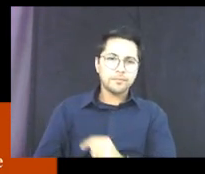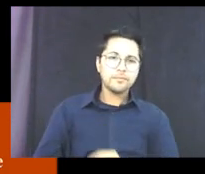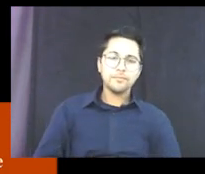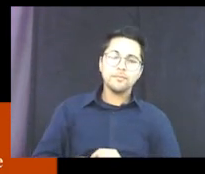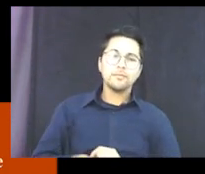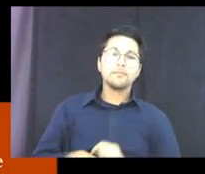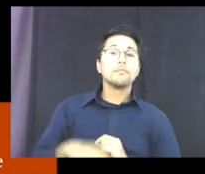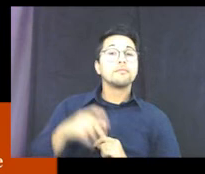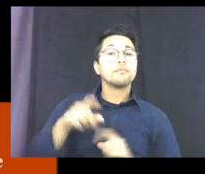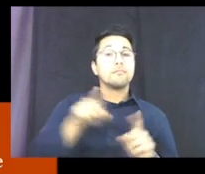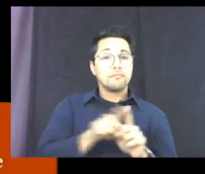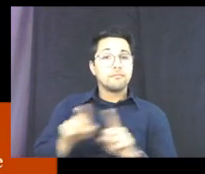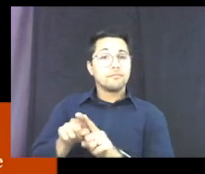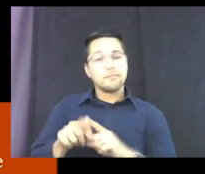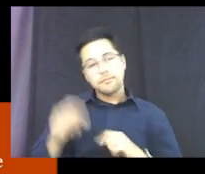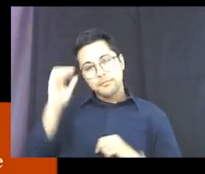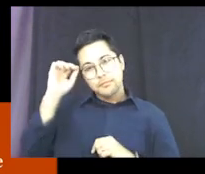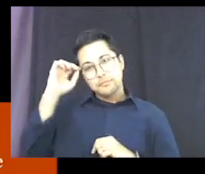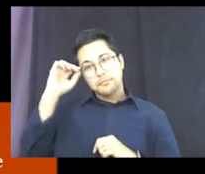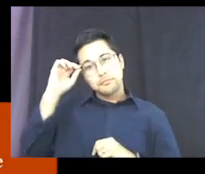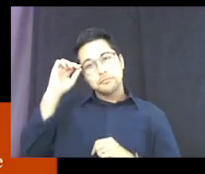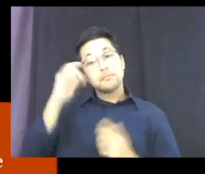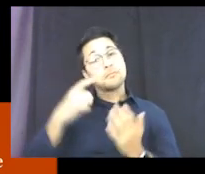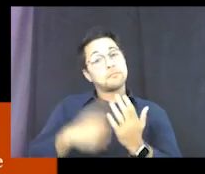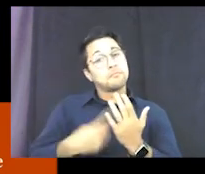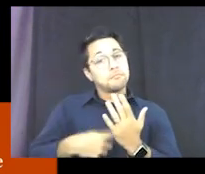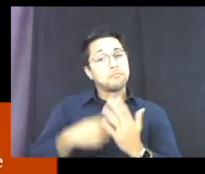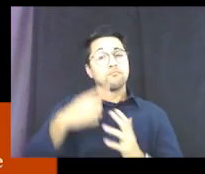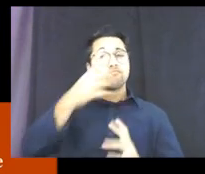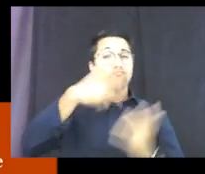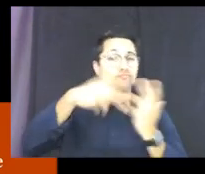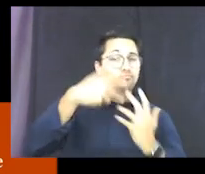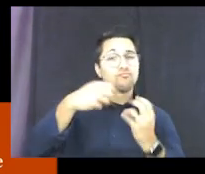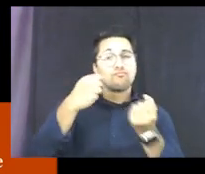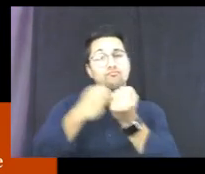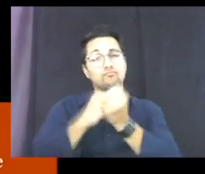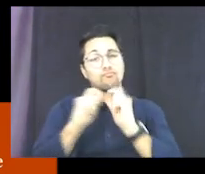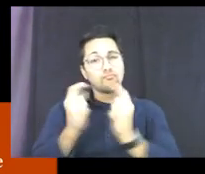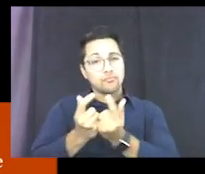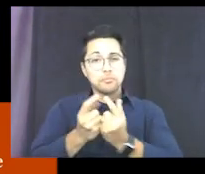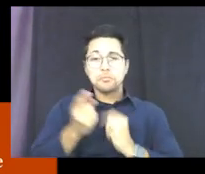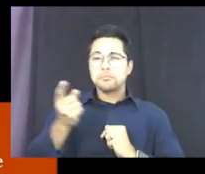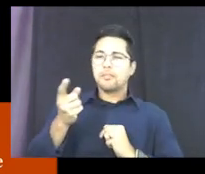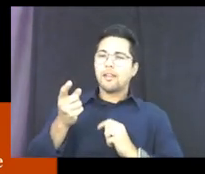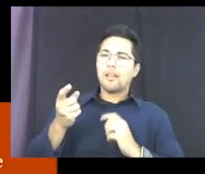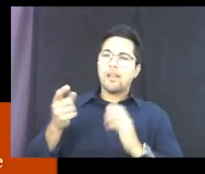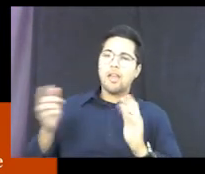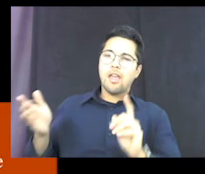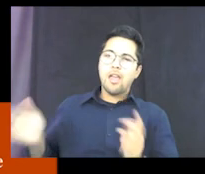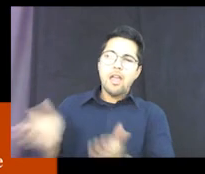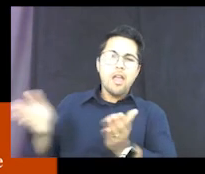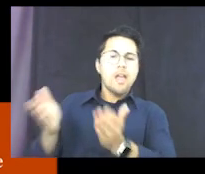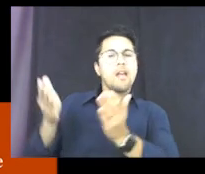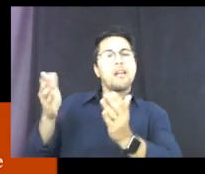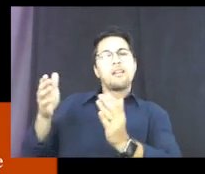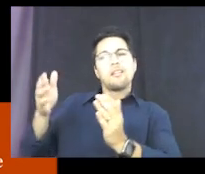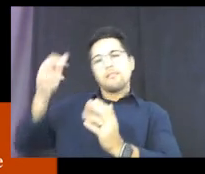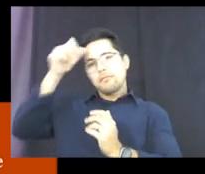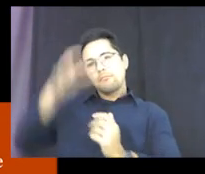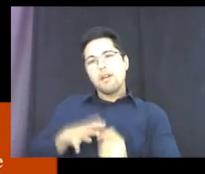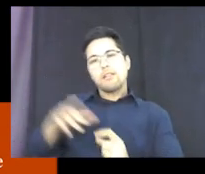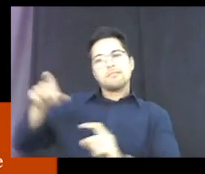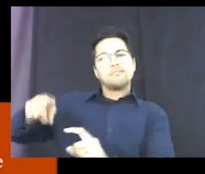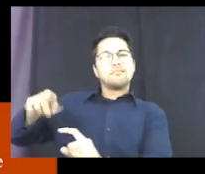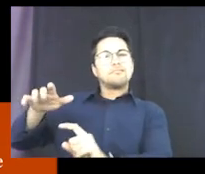In addition, sometimes social and support groups cater to the needs of the male majority and